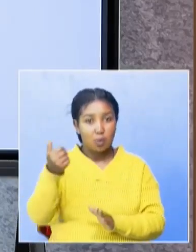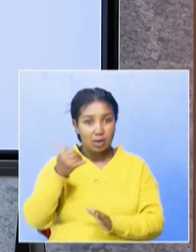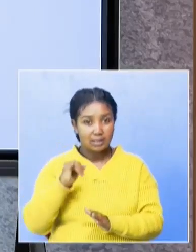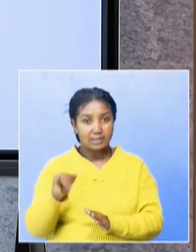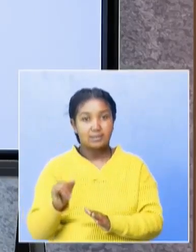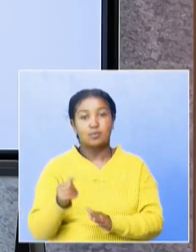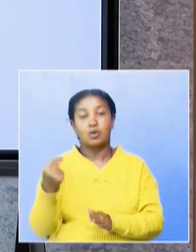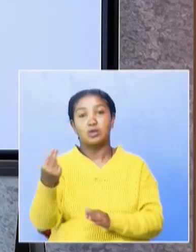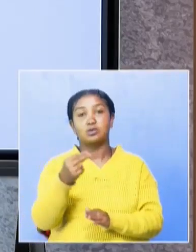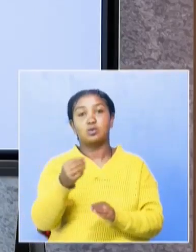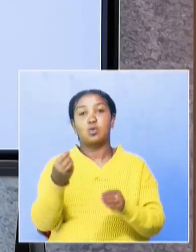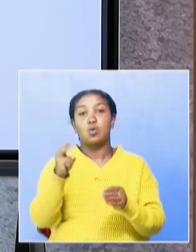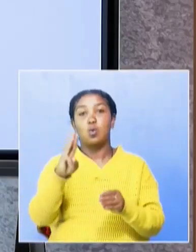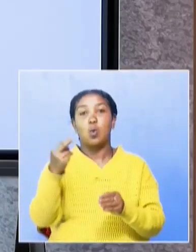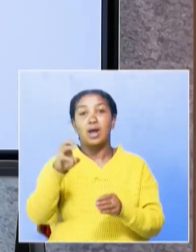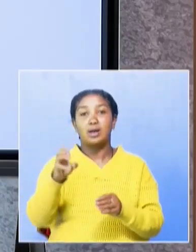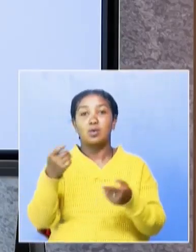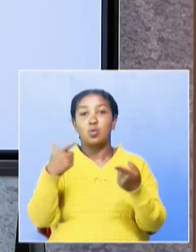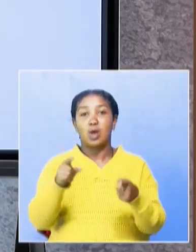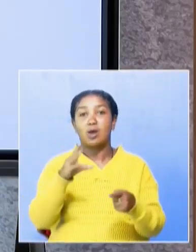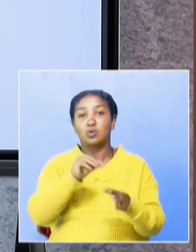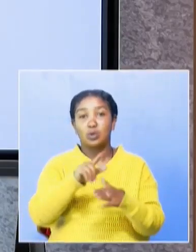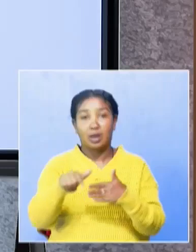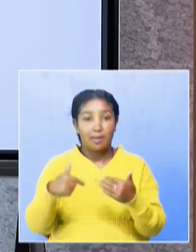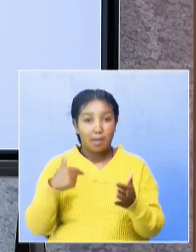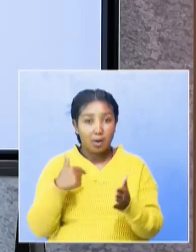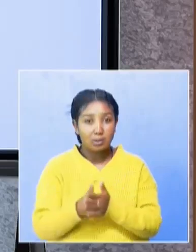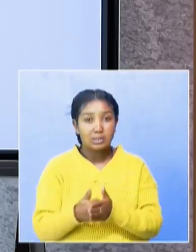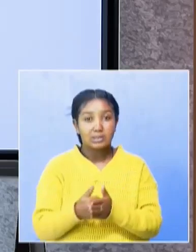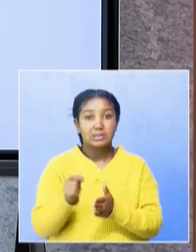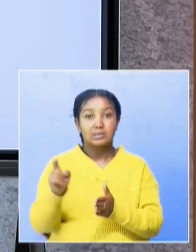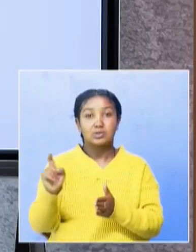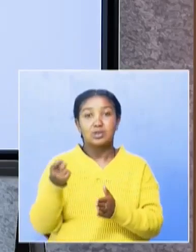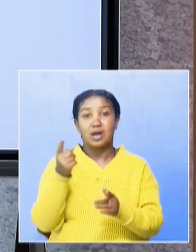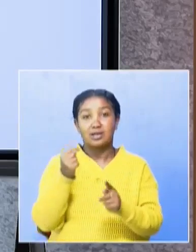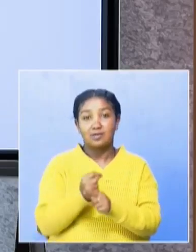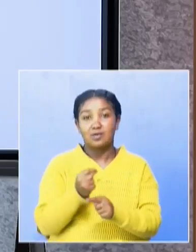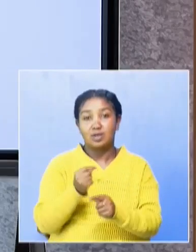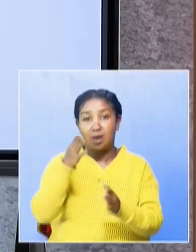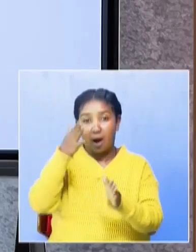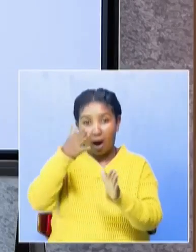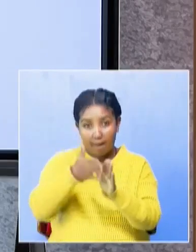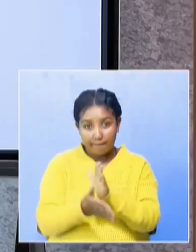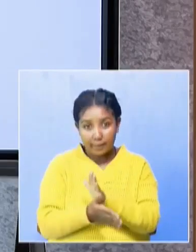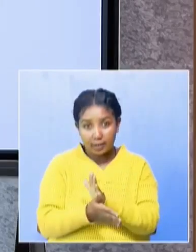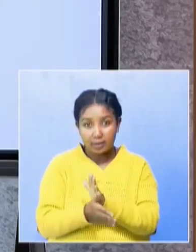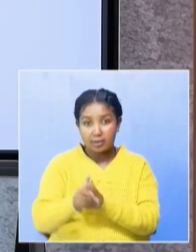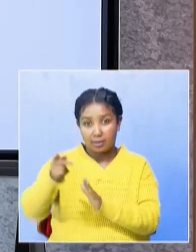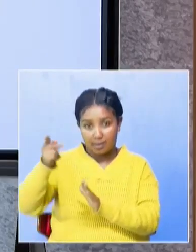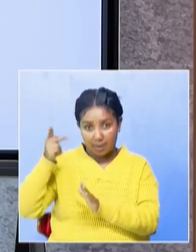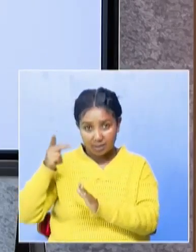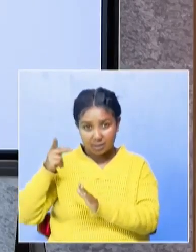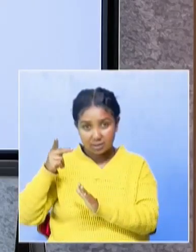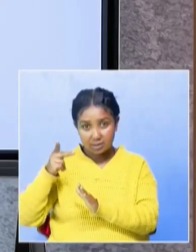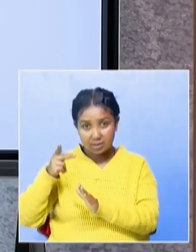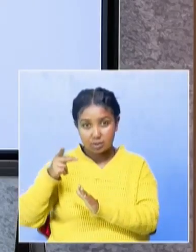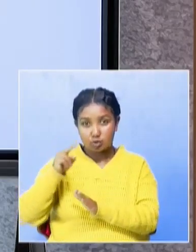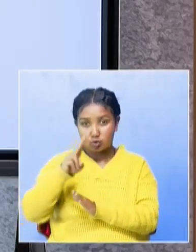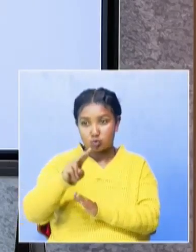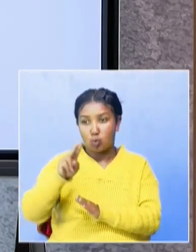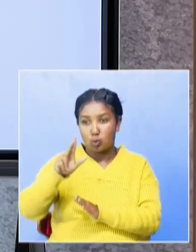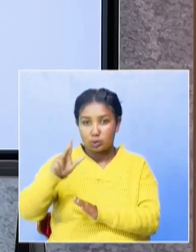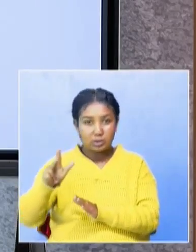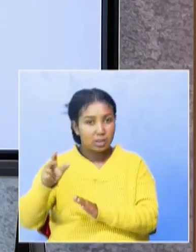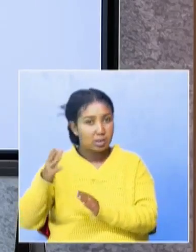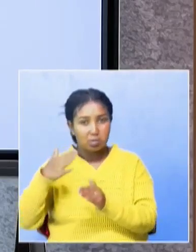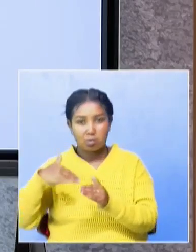is we can use while when we're talking about certain activities which were happening in the past. If it is two